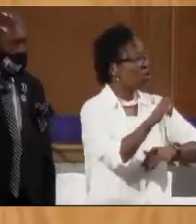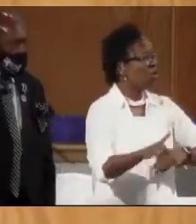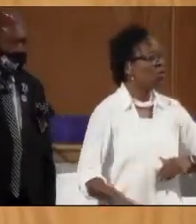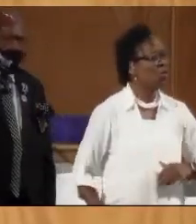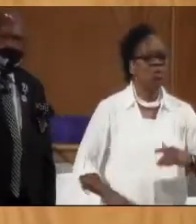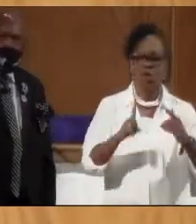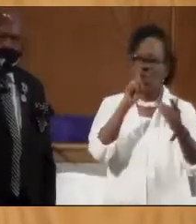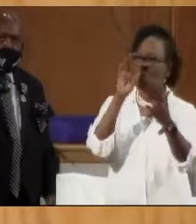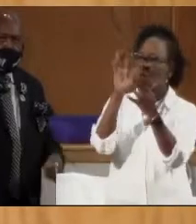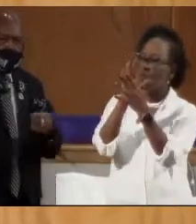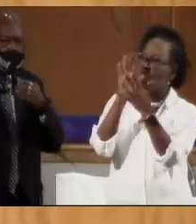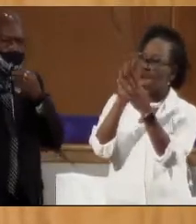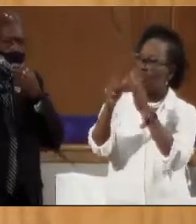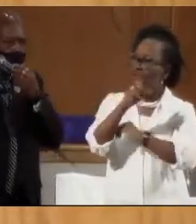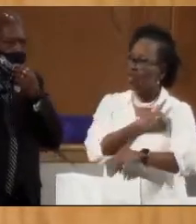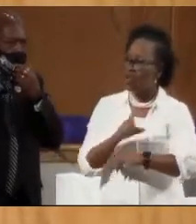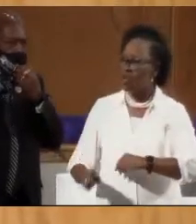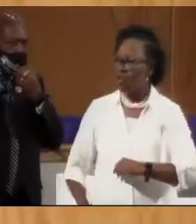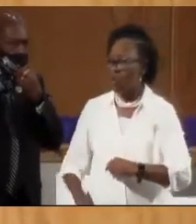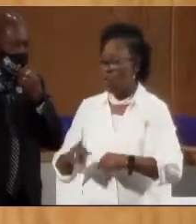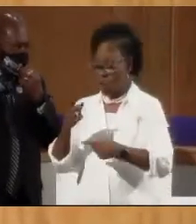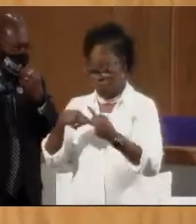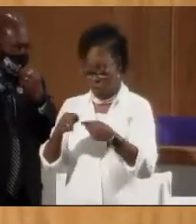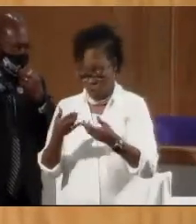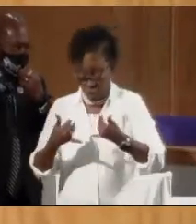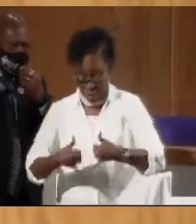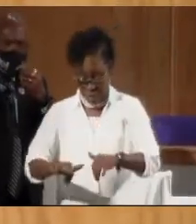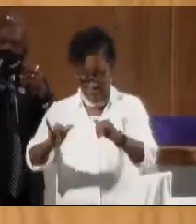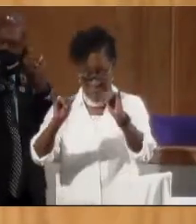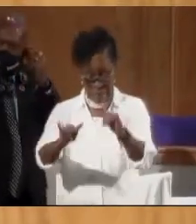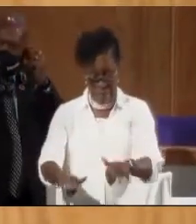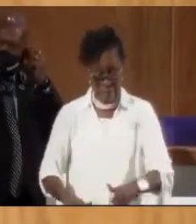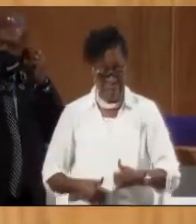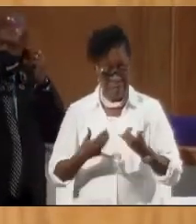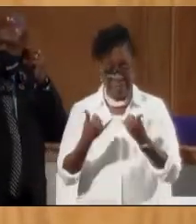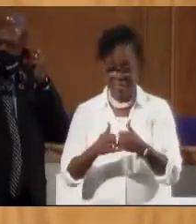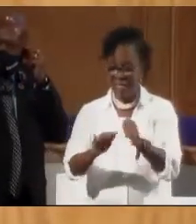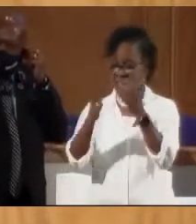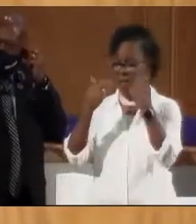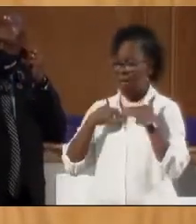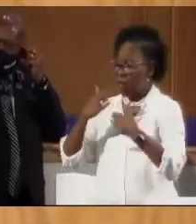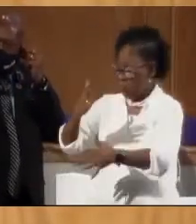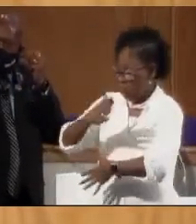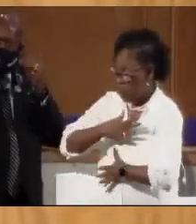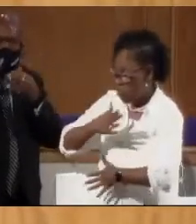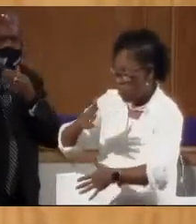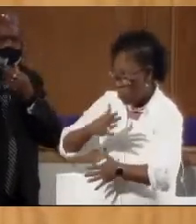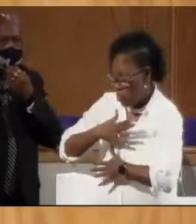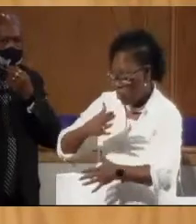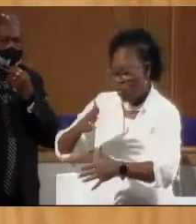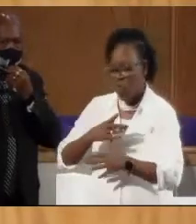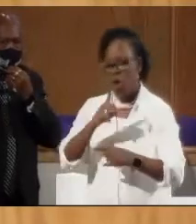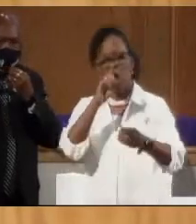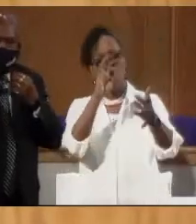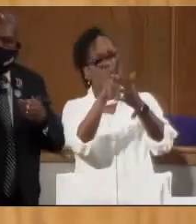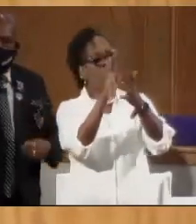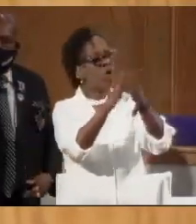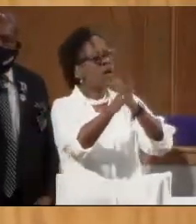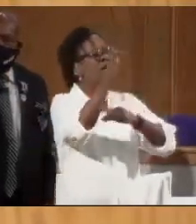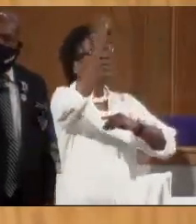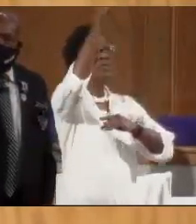while you still got breath. Praise Him while you still got life. Praise